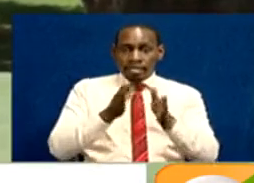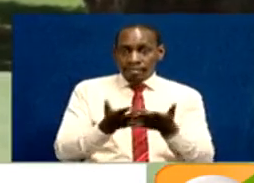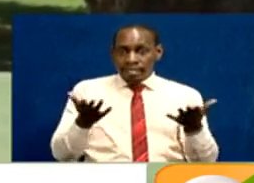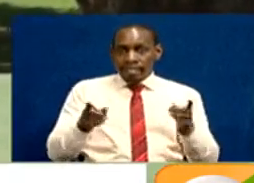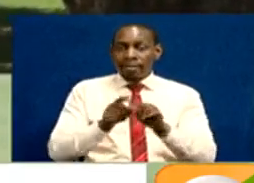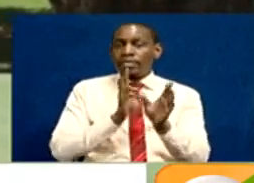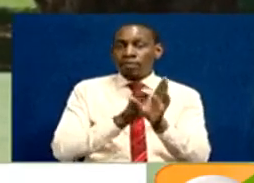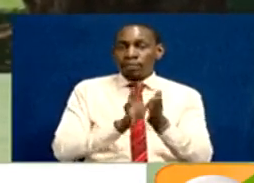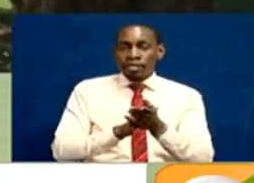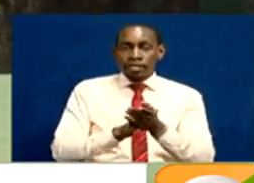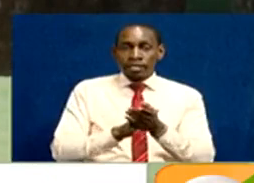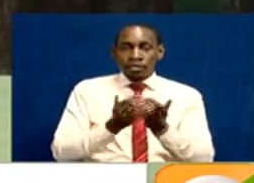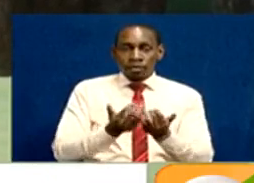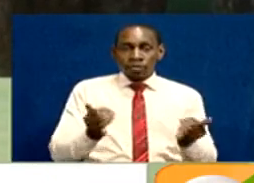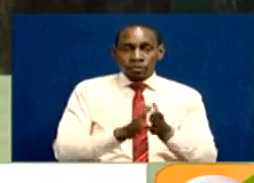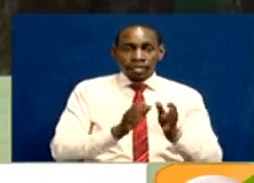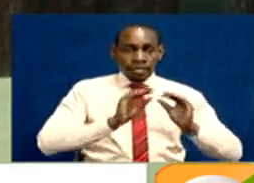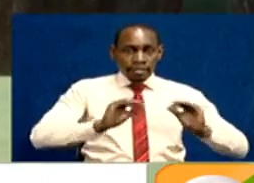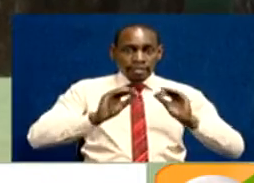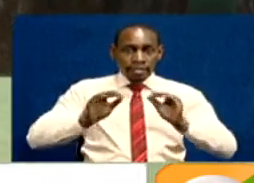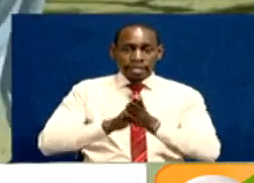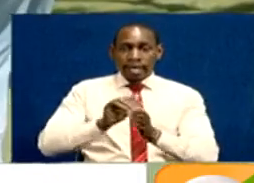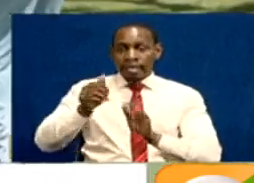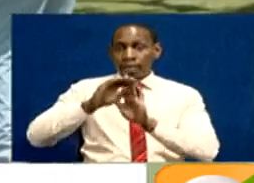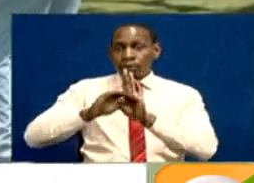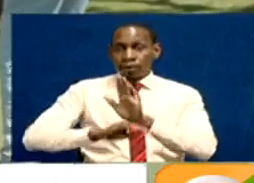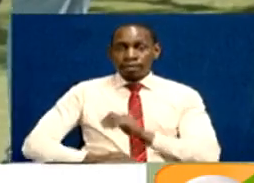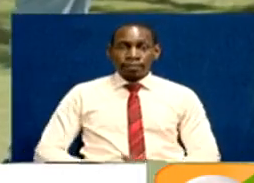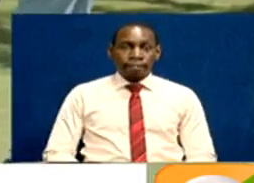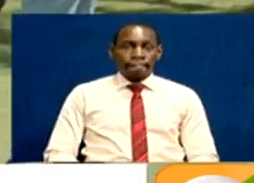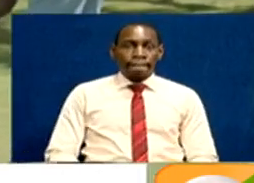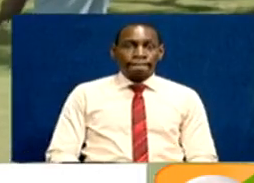boys category. The participants also took part in junior clinics and outreach programs.